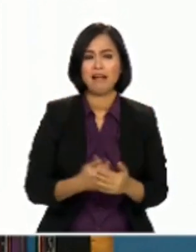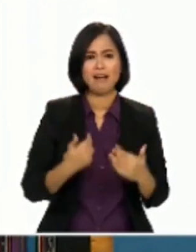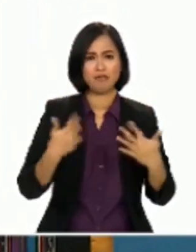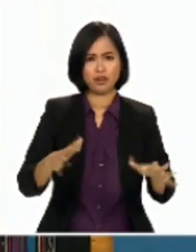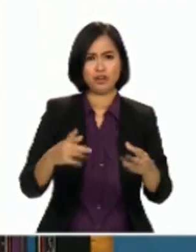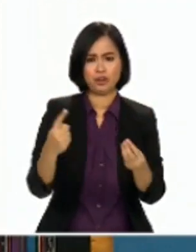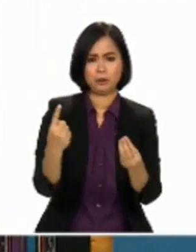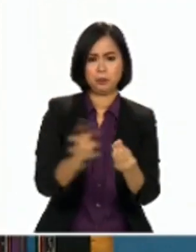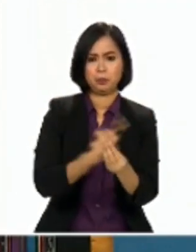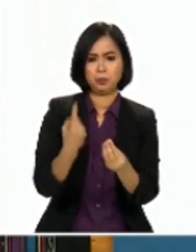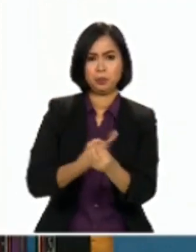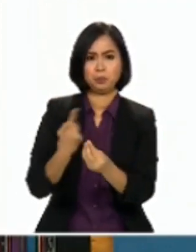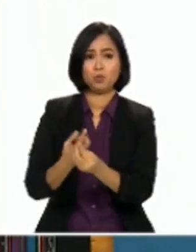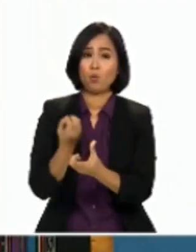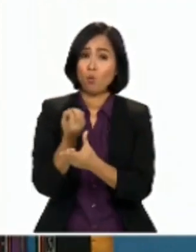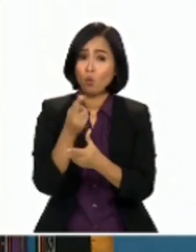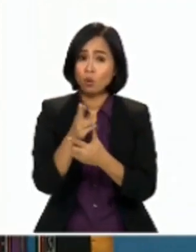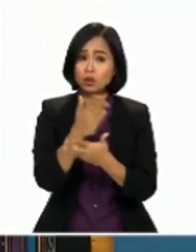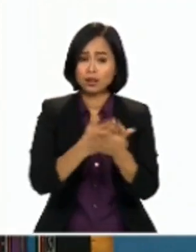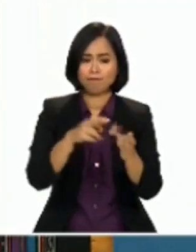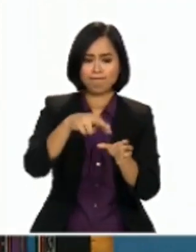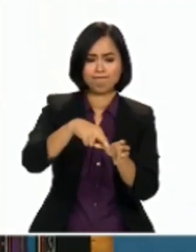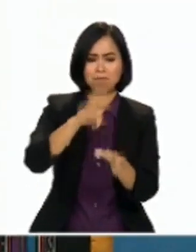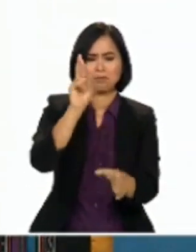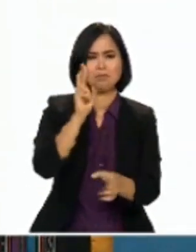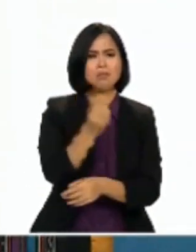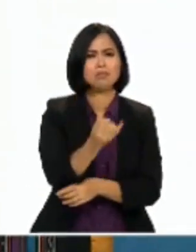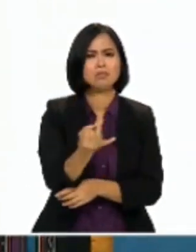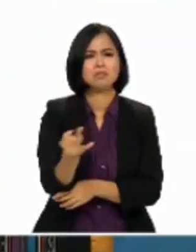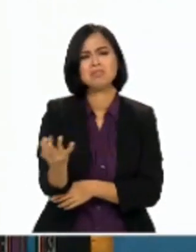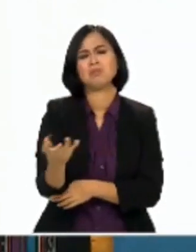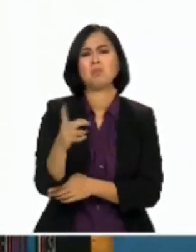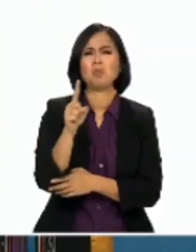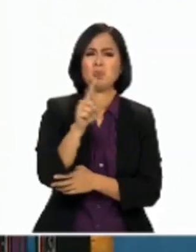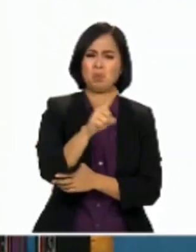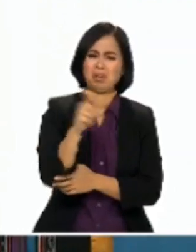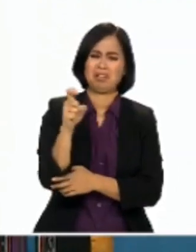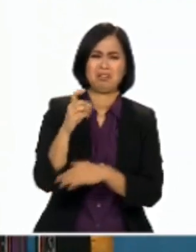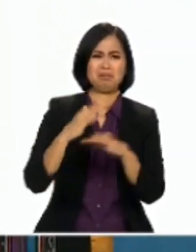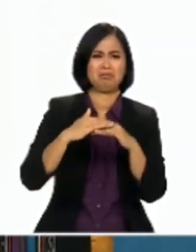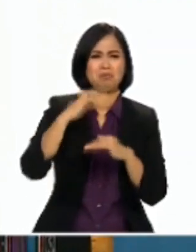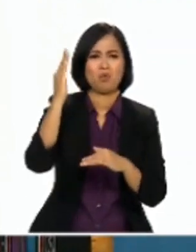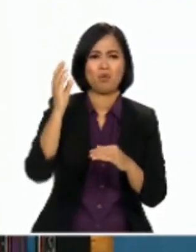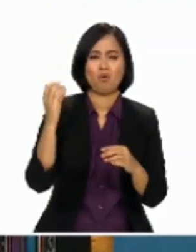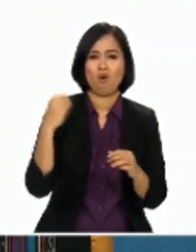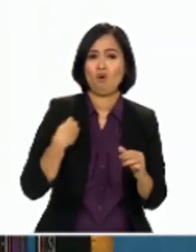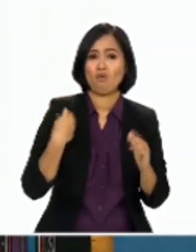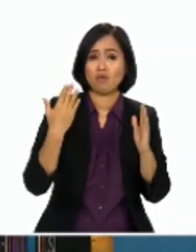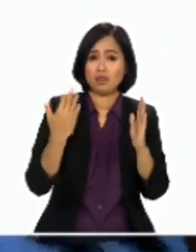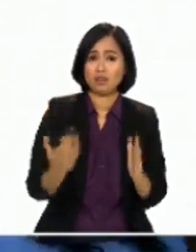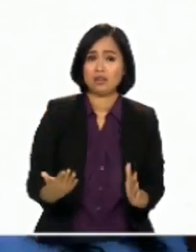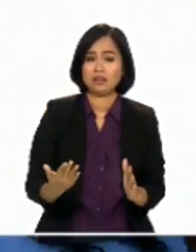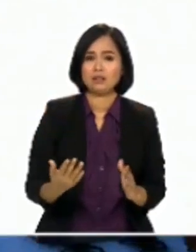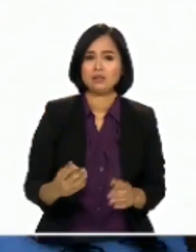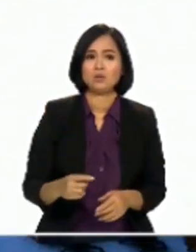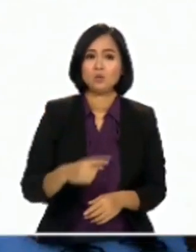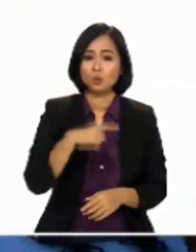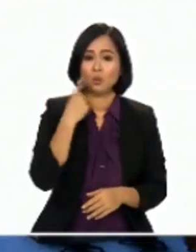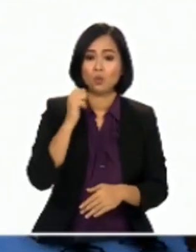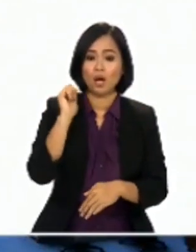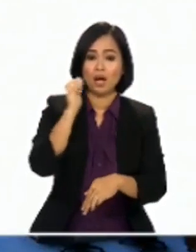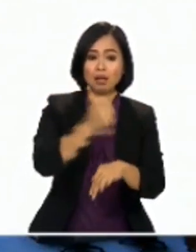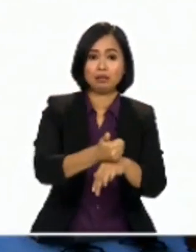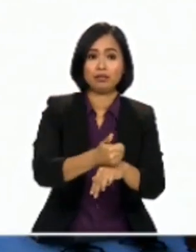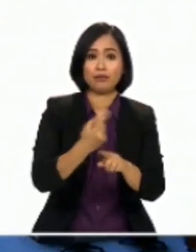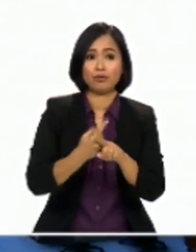the resignation of more than 100 officials and appointees of government